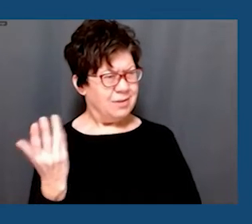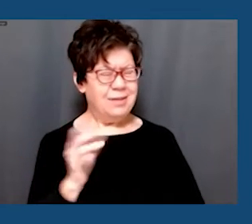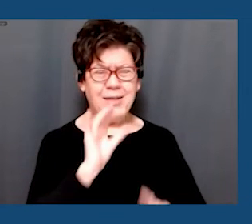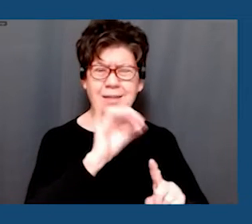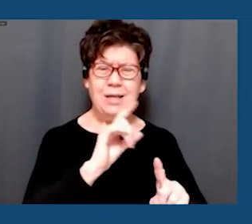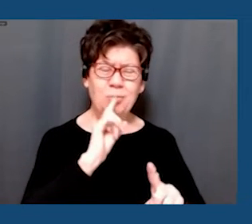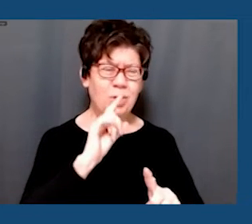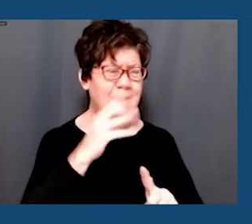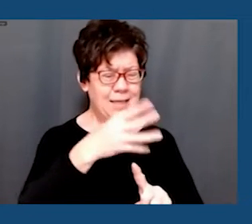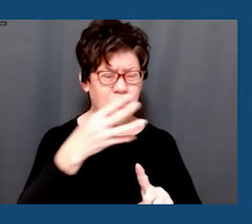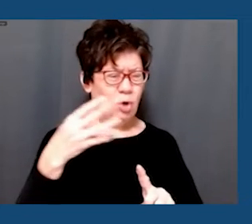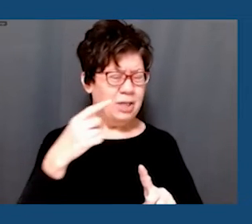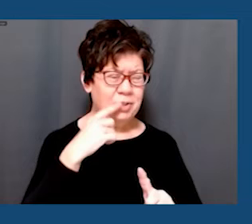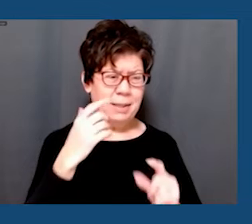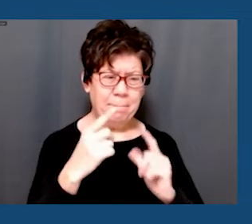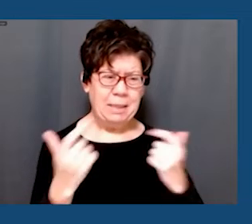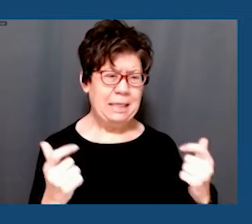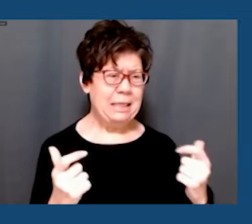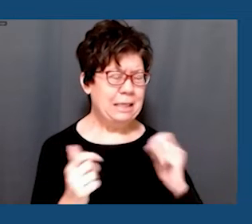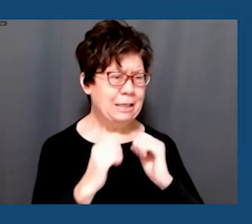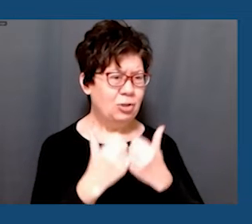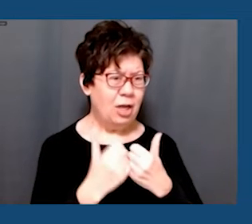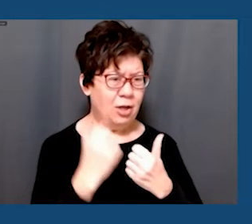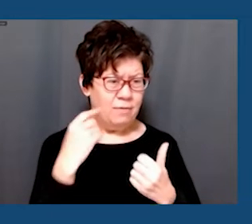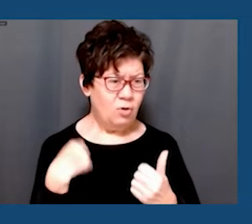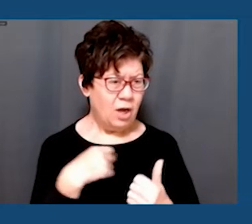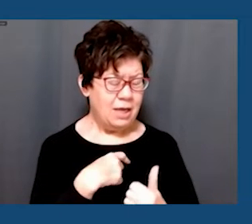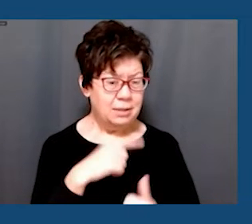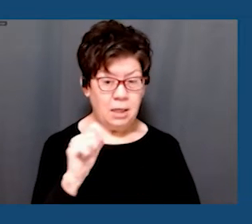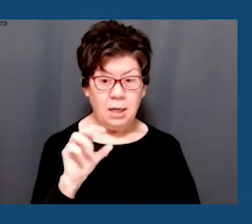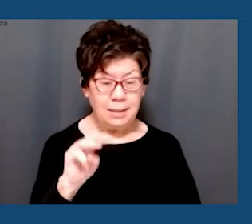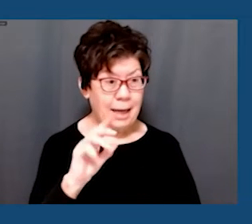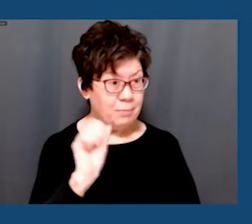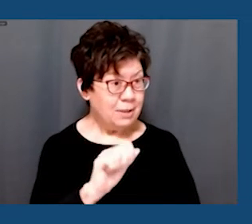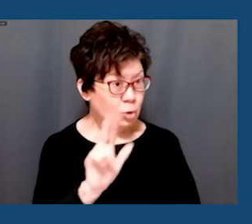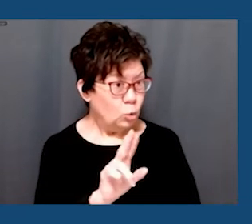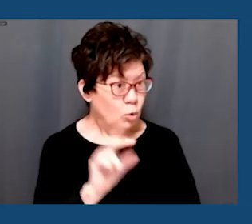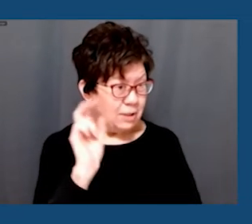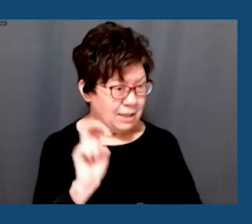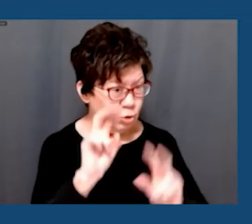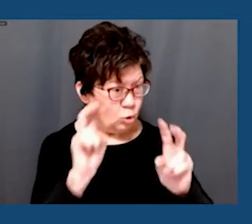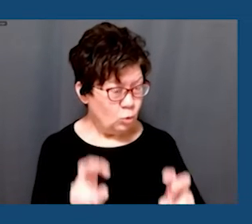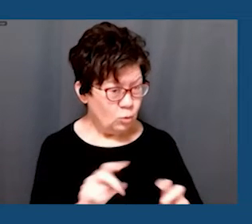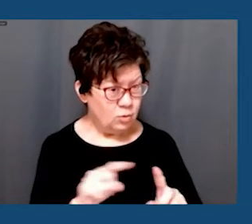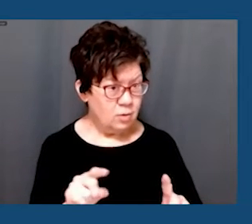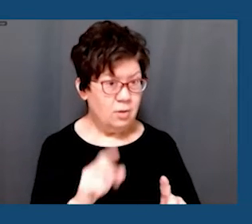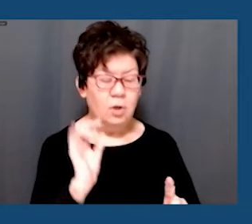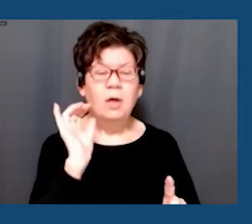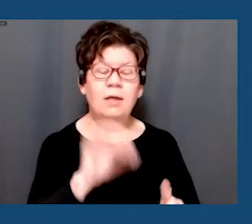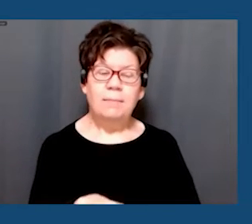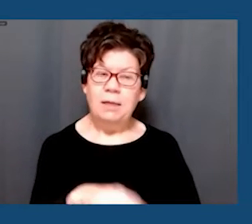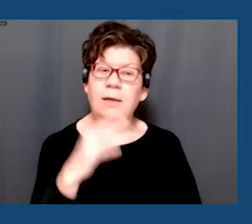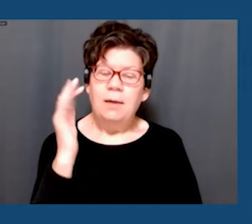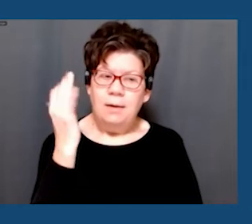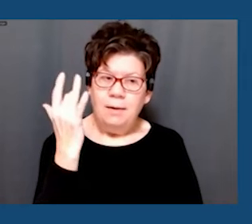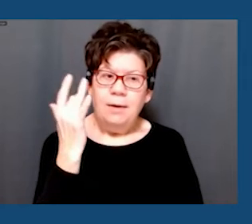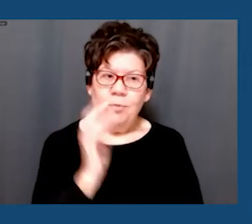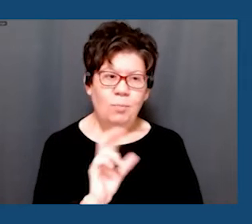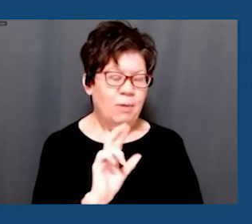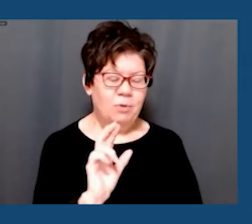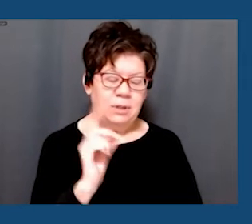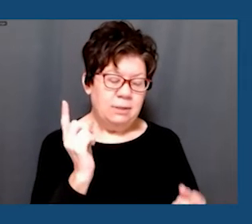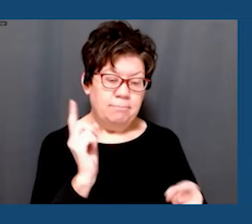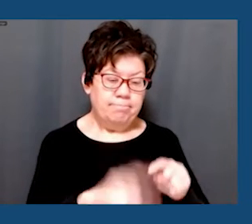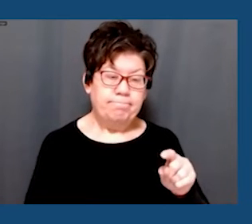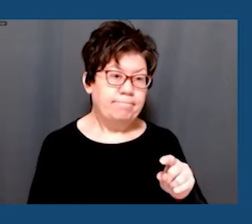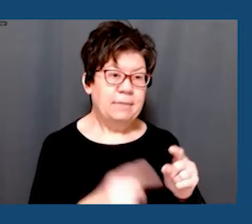Those were issues that Tom could run on and say, this is why Republicans are incapable of leading, and we need to start winning these